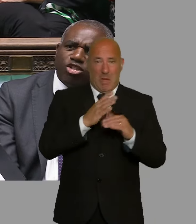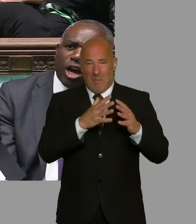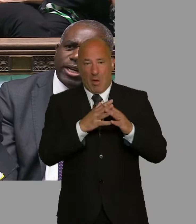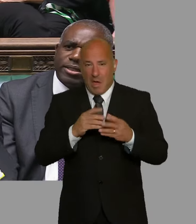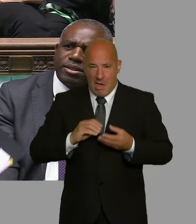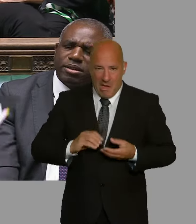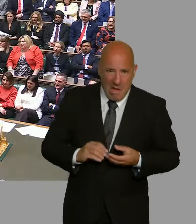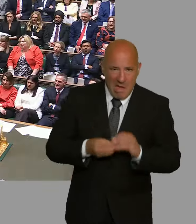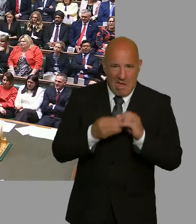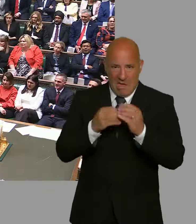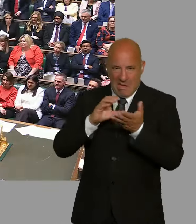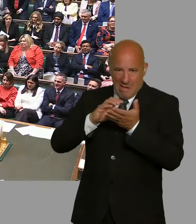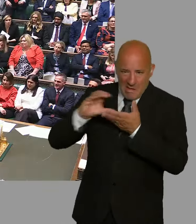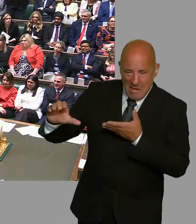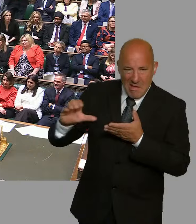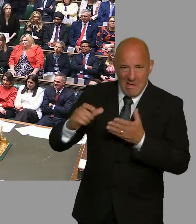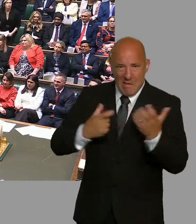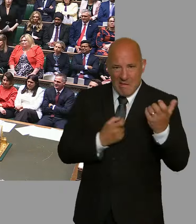as the